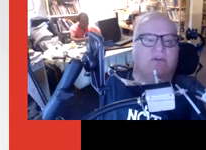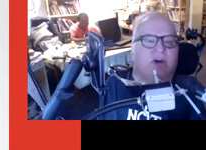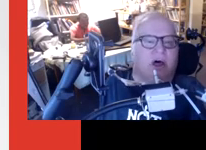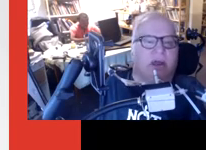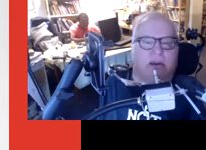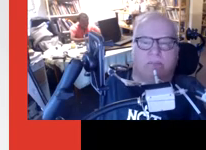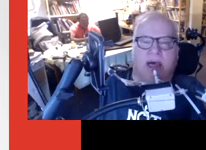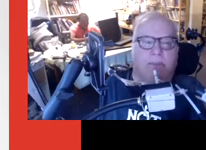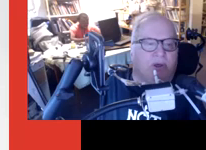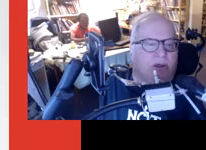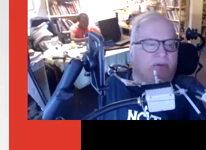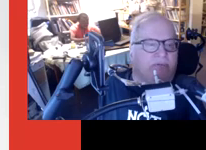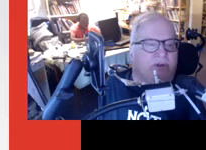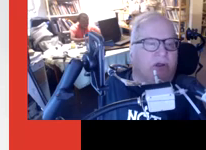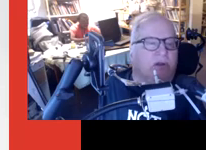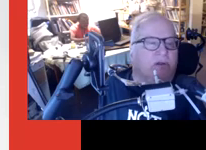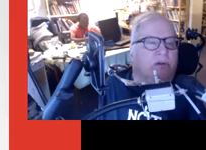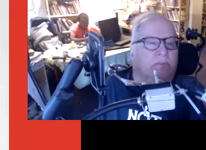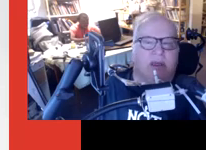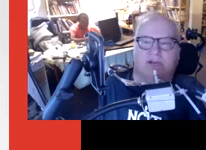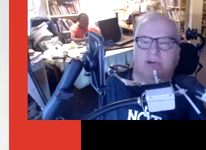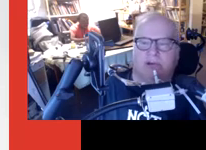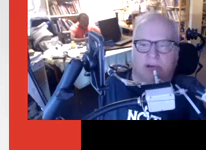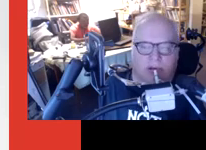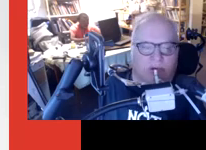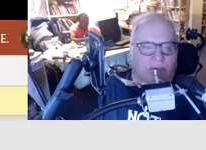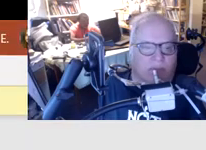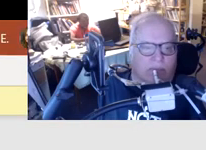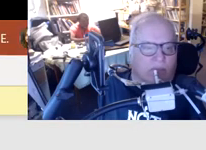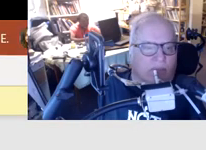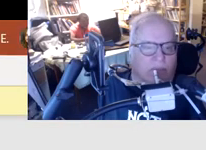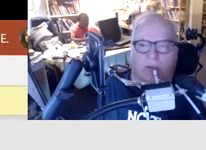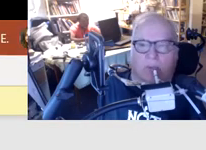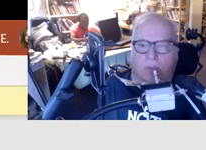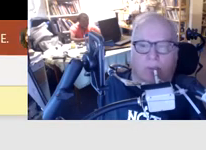class divide map of Massachusetts.